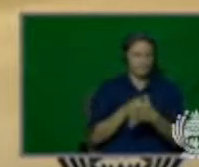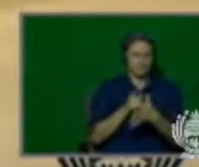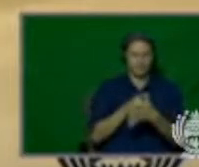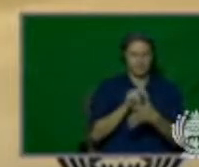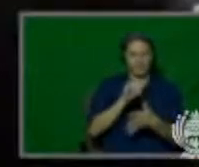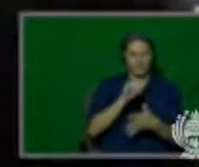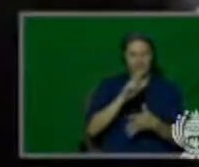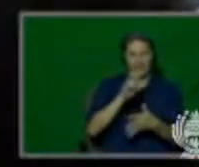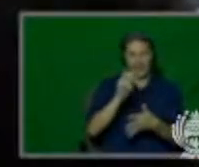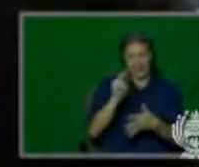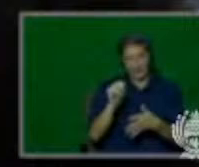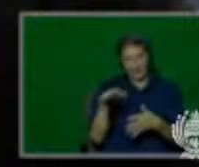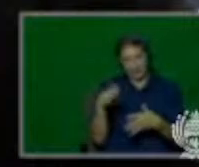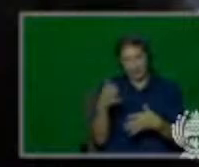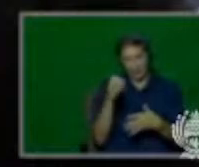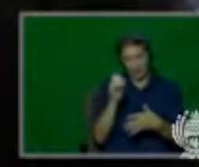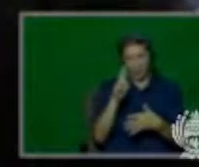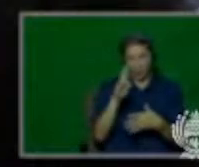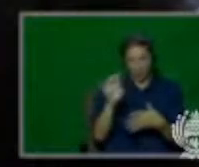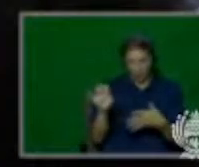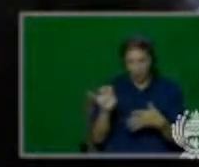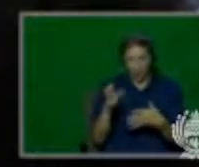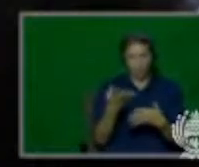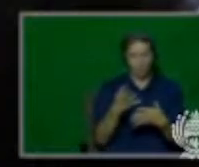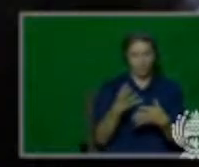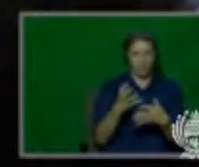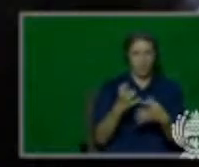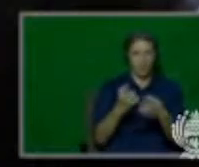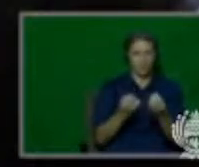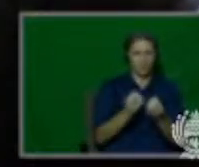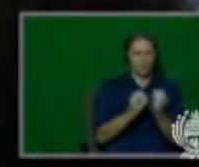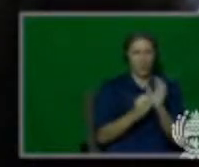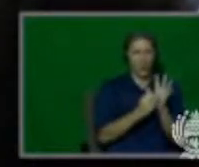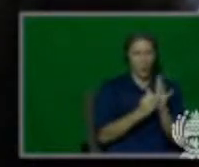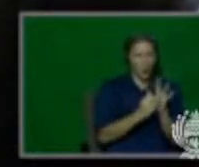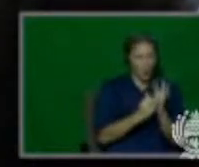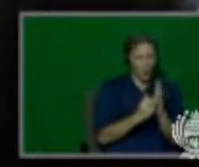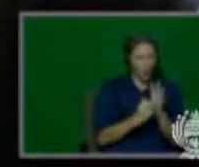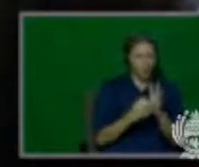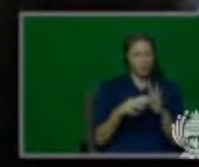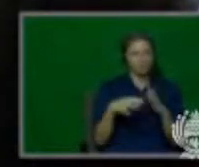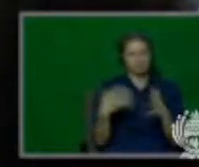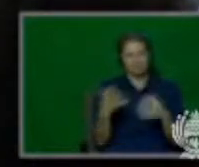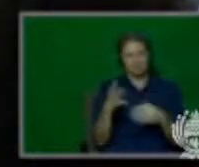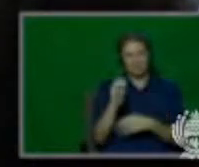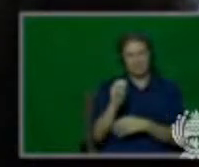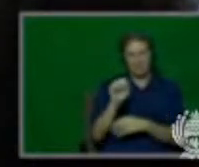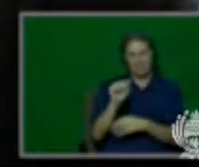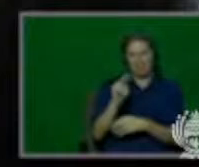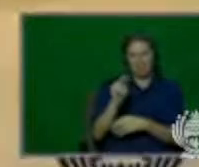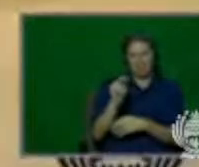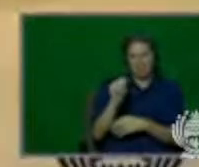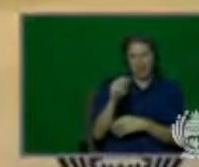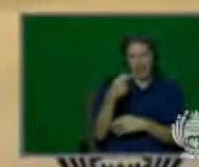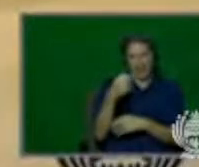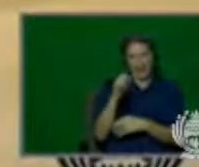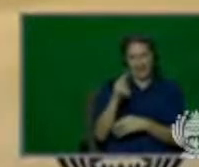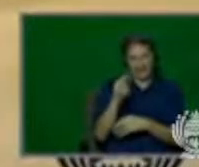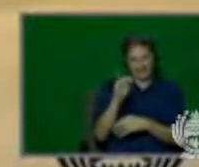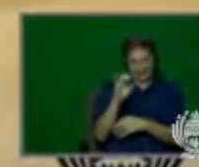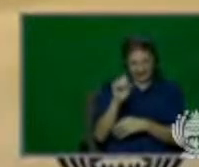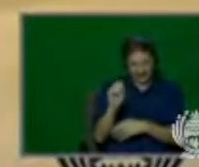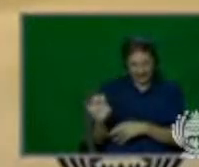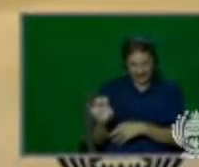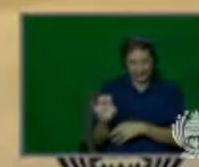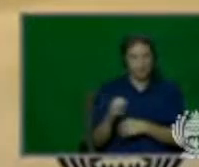chrome, coal, and manganese lines, expansion and automation of the ferrochrome and